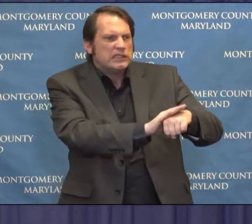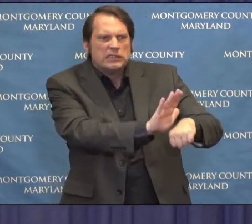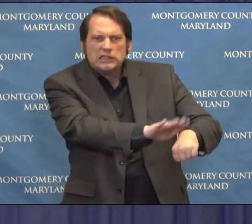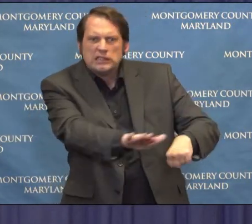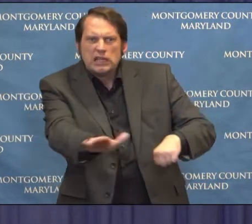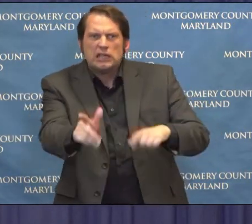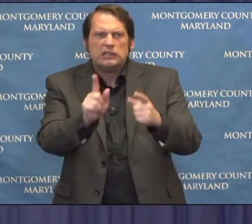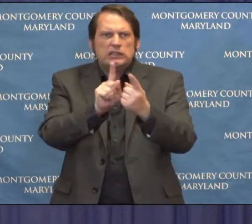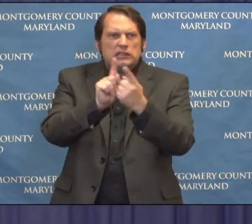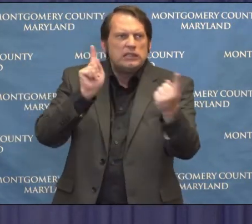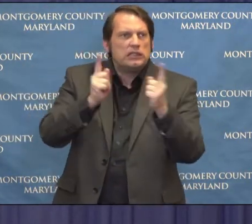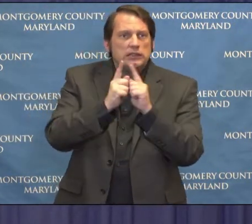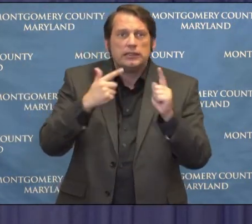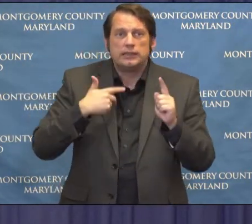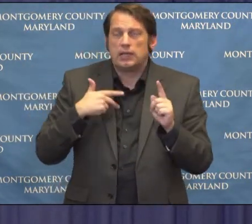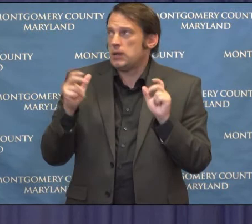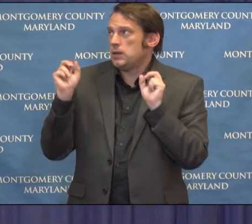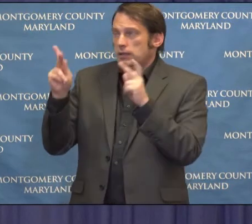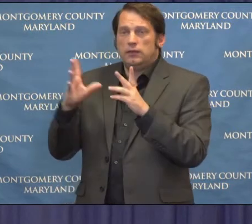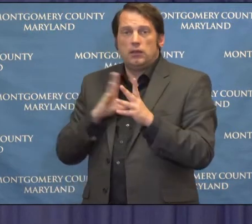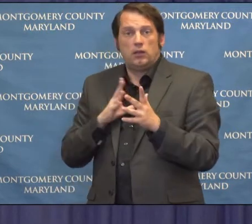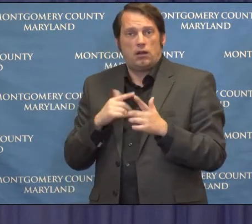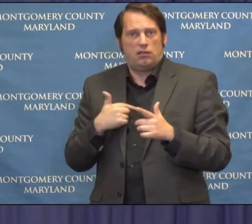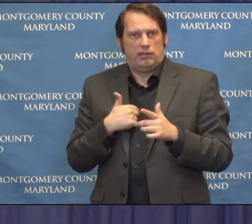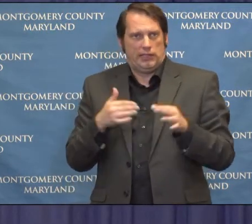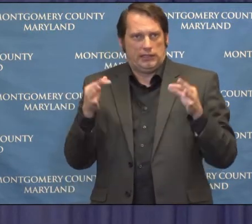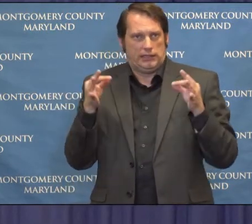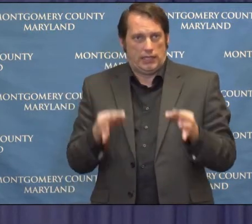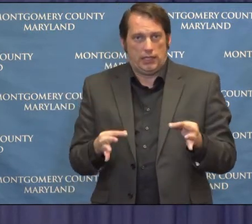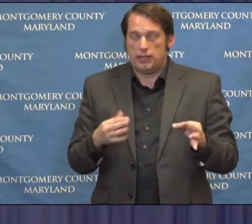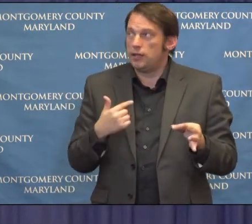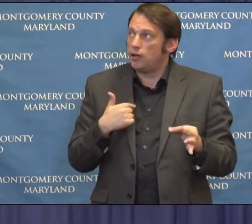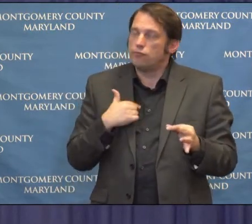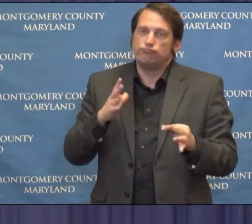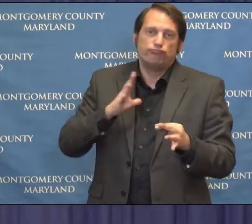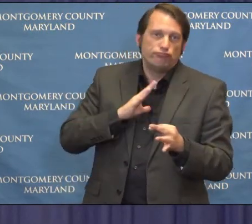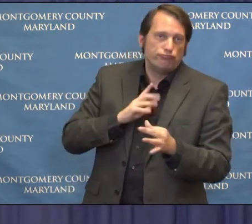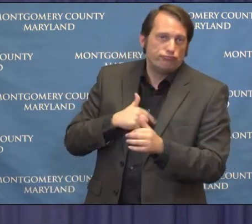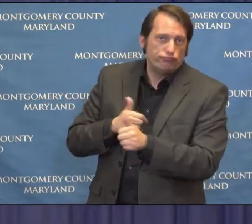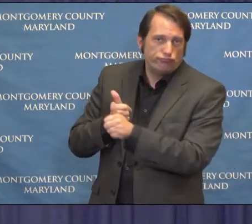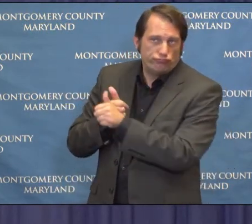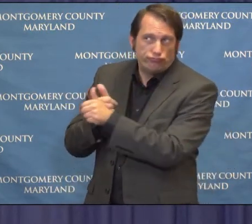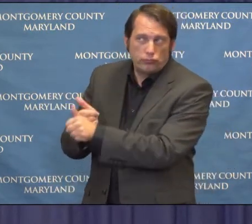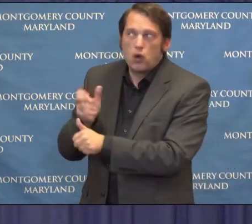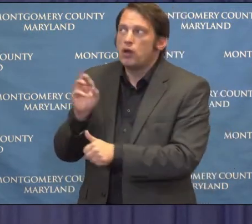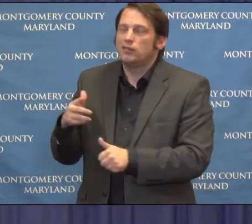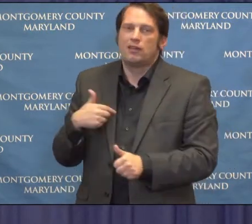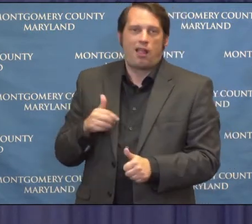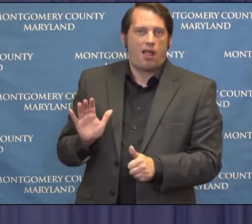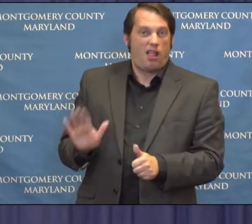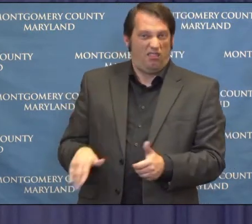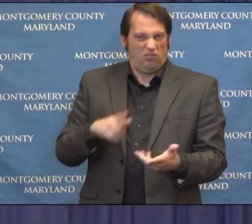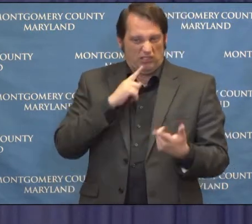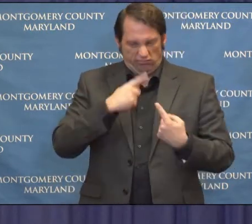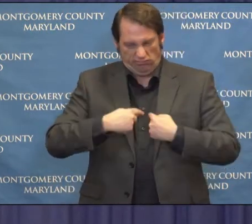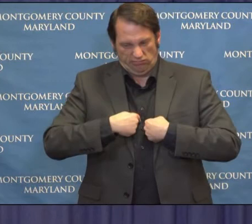put masks on. One of the things I know, when I went to one of the governor's press conferences when he announced that he was going to require